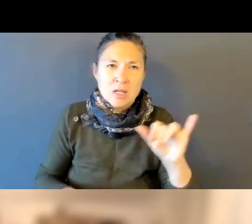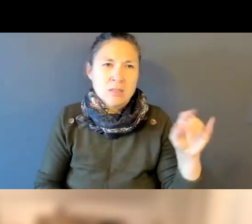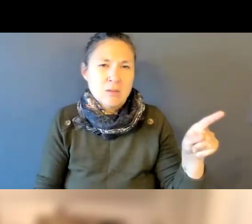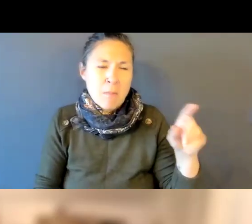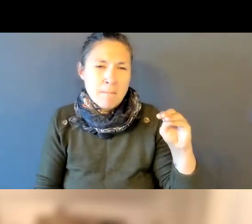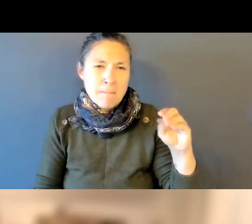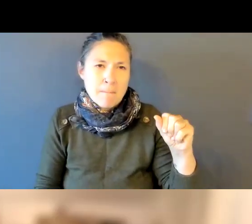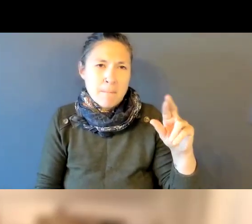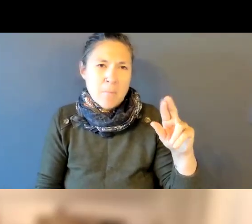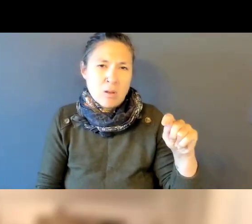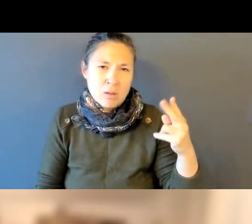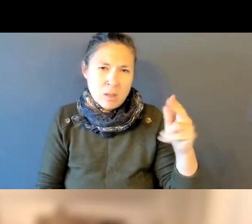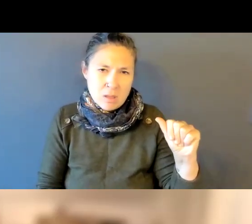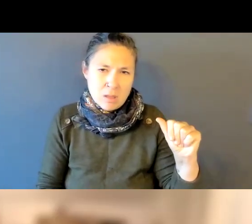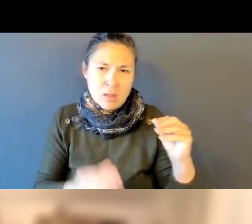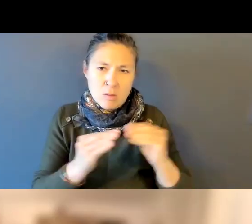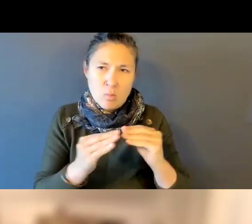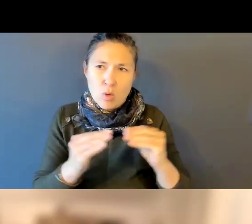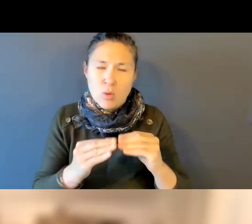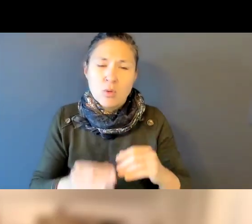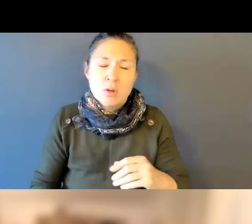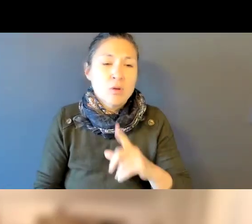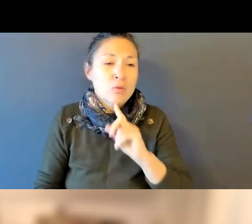But really, this is the